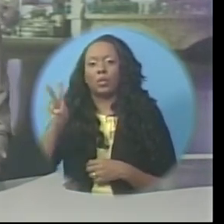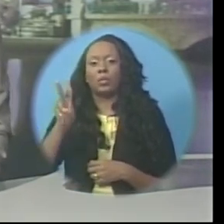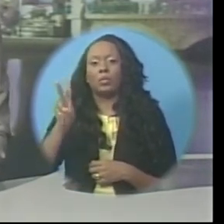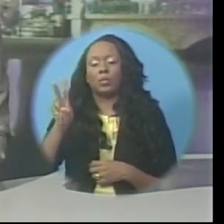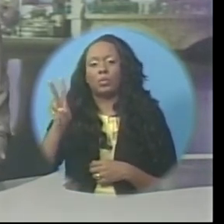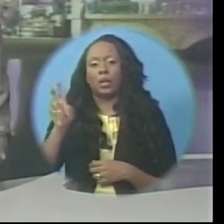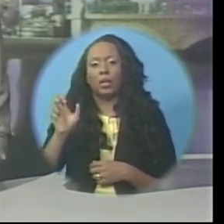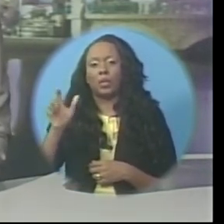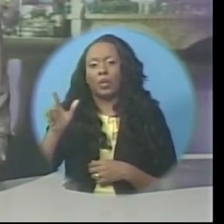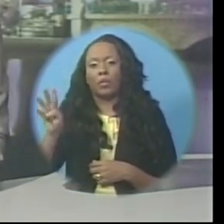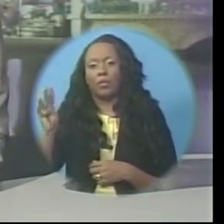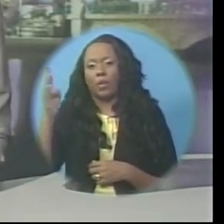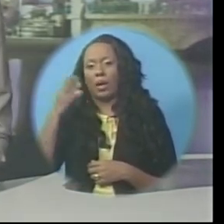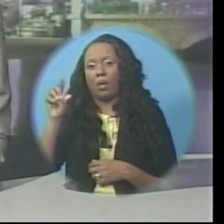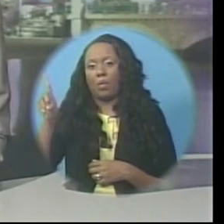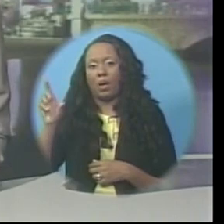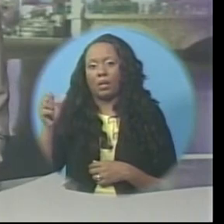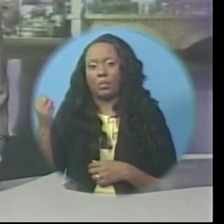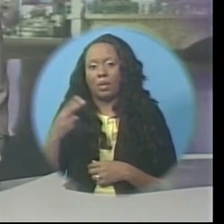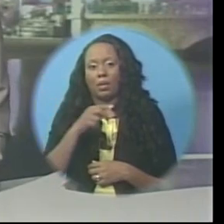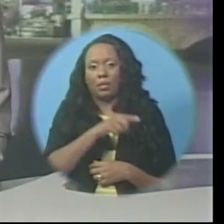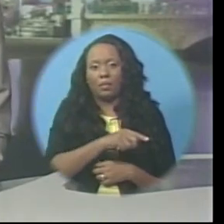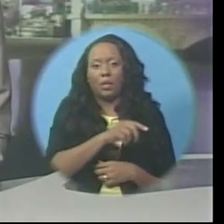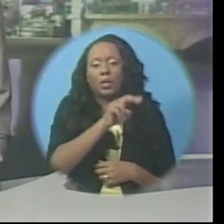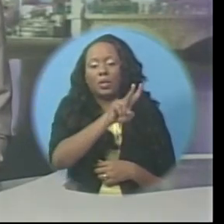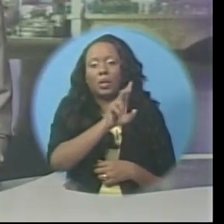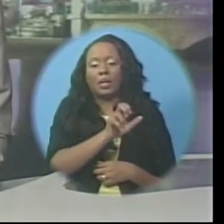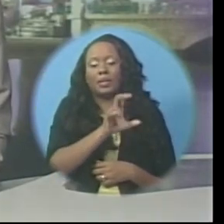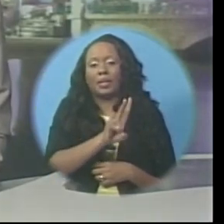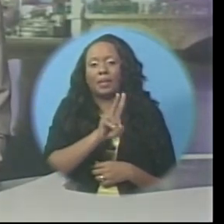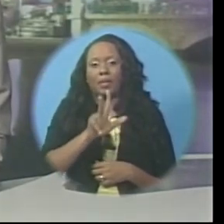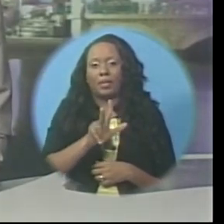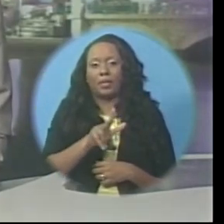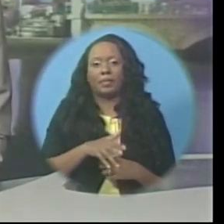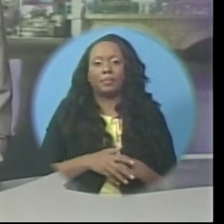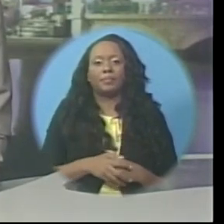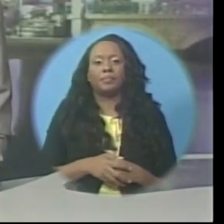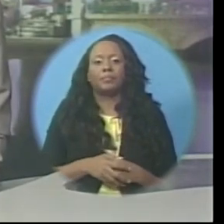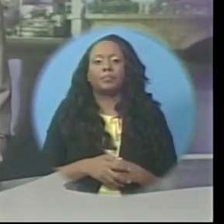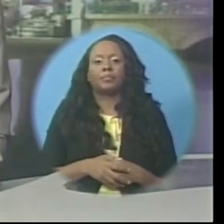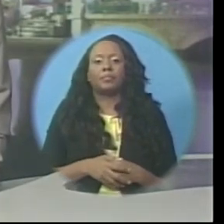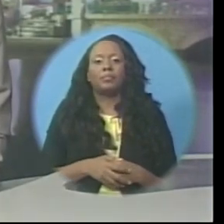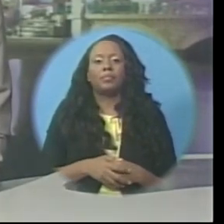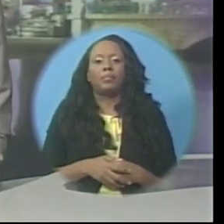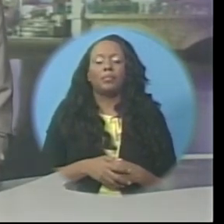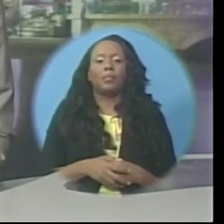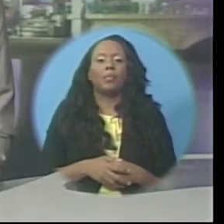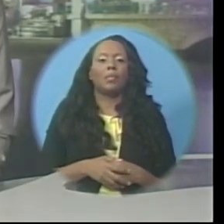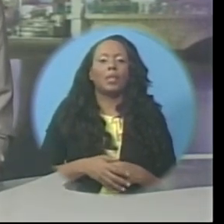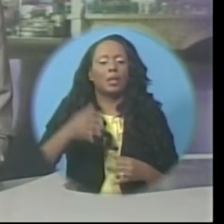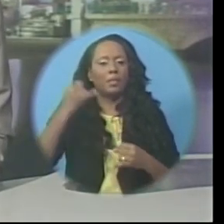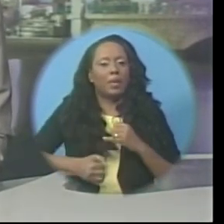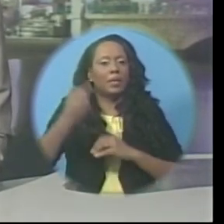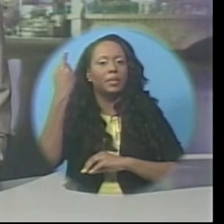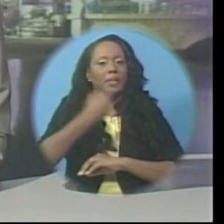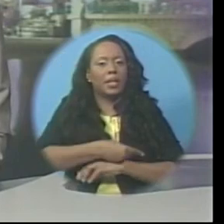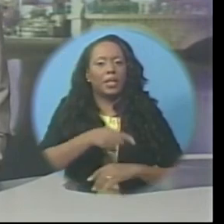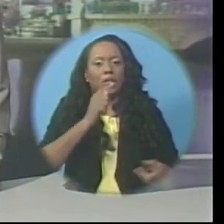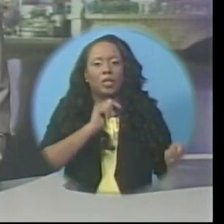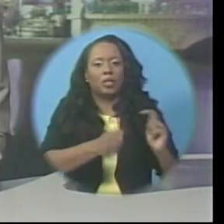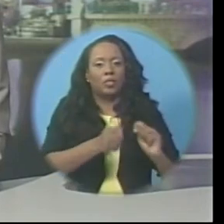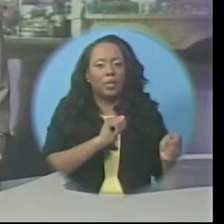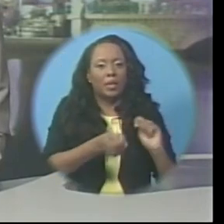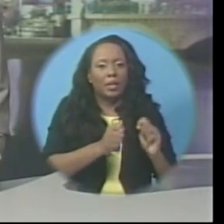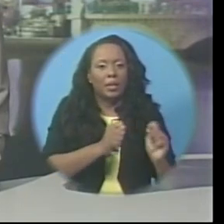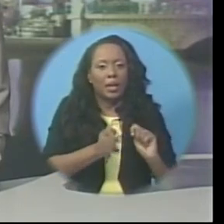and 112 for 2, Pride 273. Meanwhile, there was no play on the final day between hosts Trinidad and